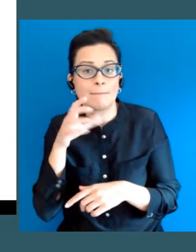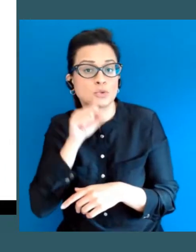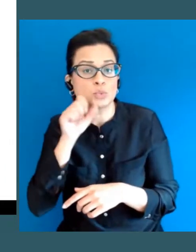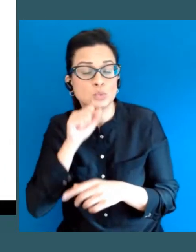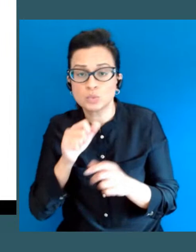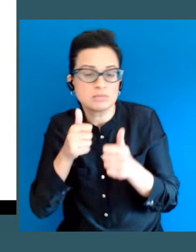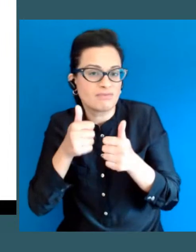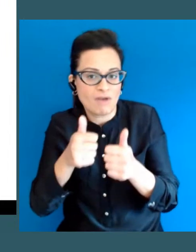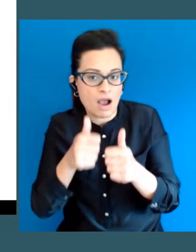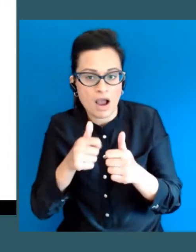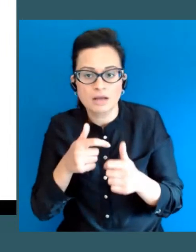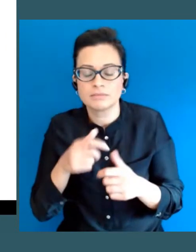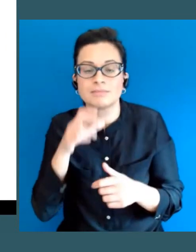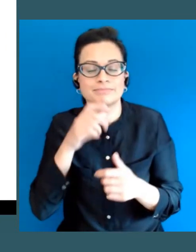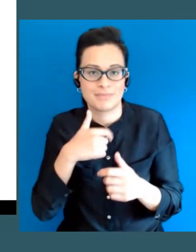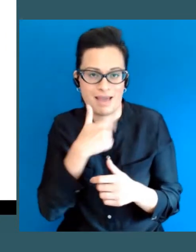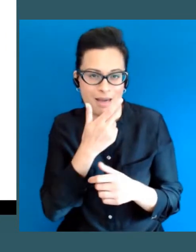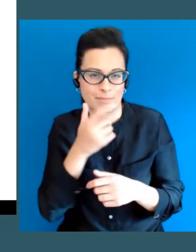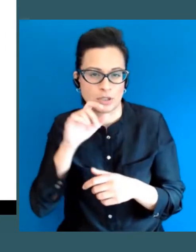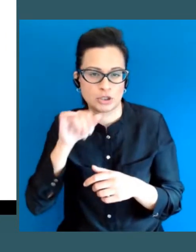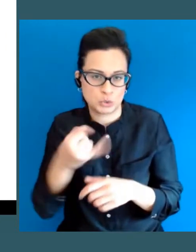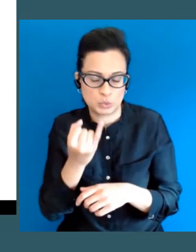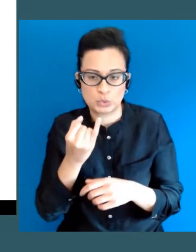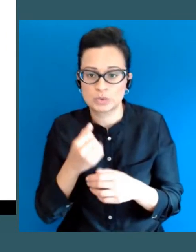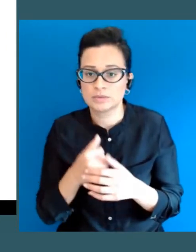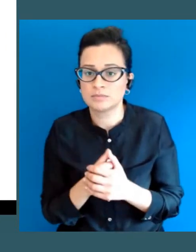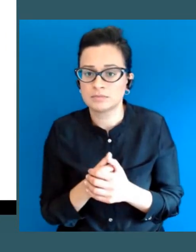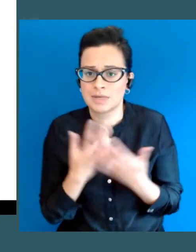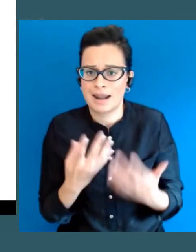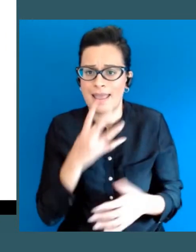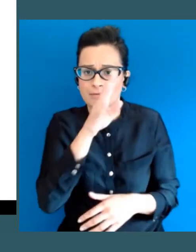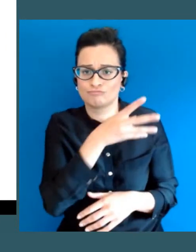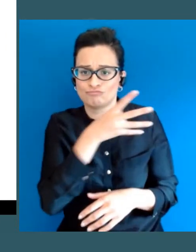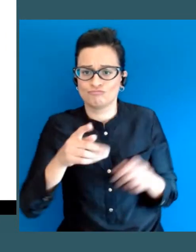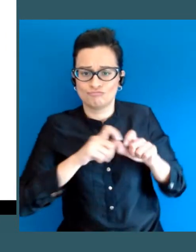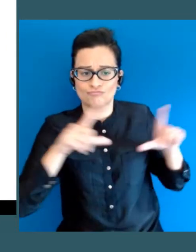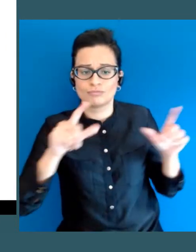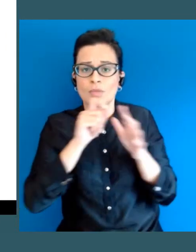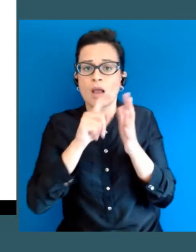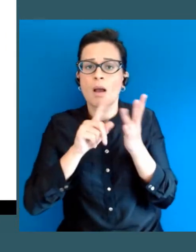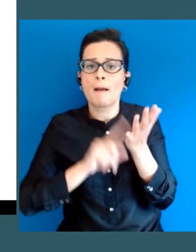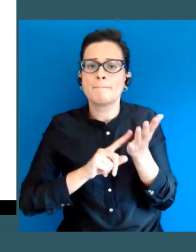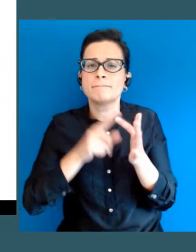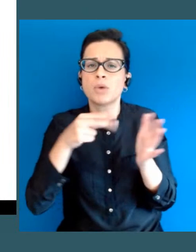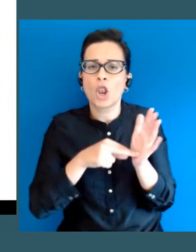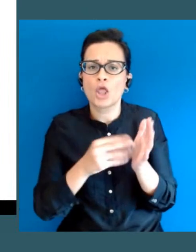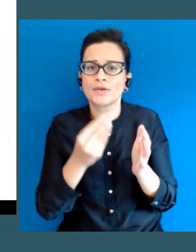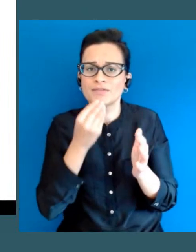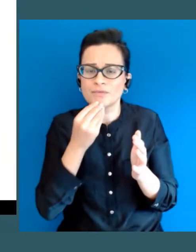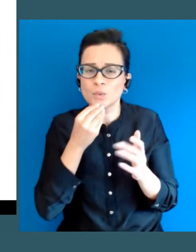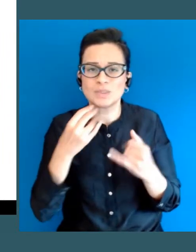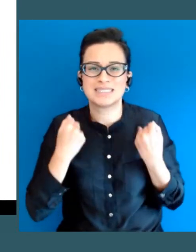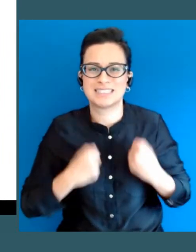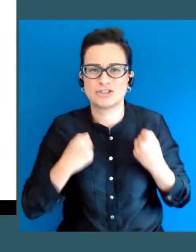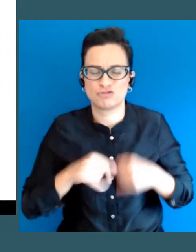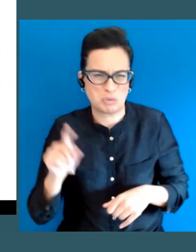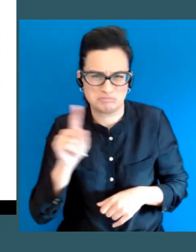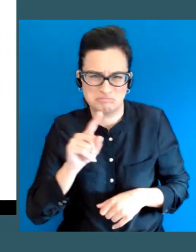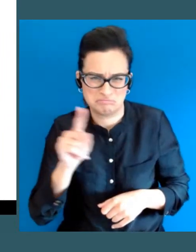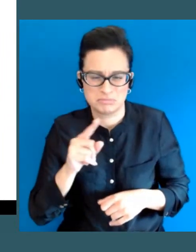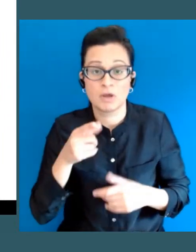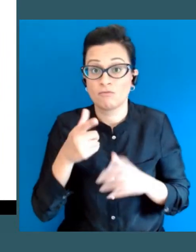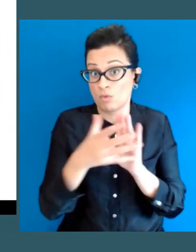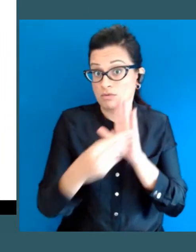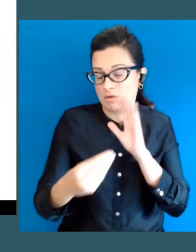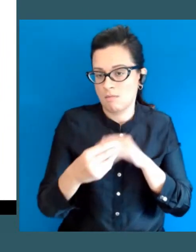So this very much is a case of pollen food syndrome. And just to explain it to you, this is when you're allergic to